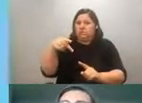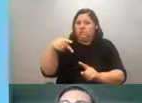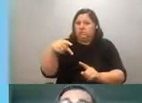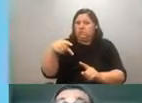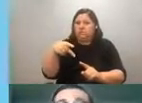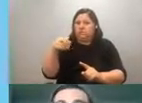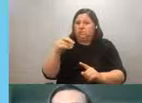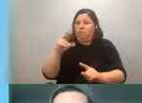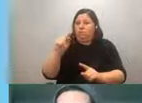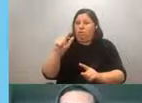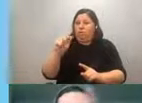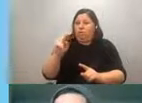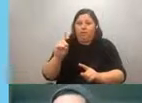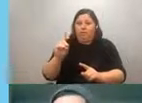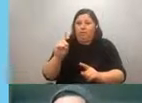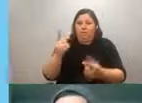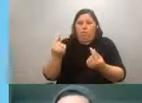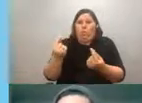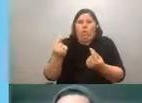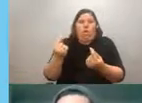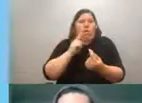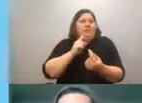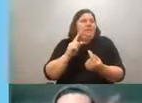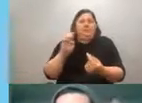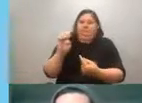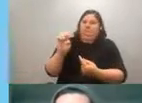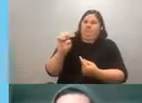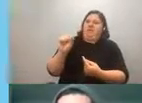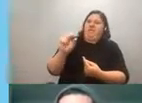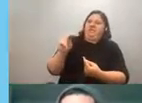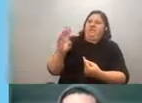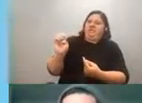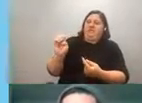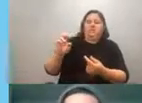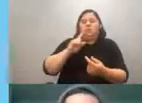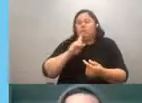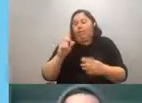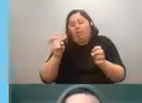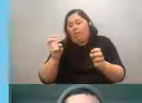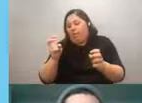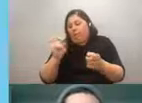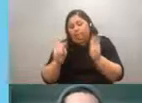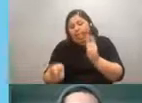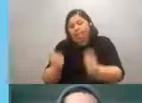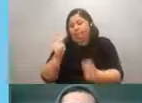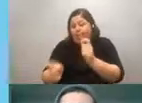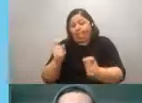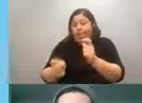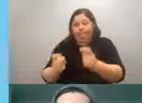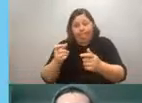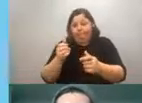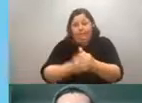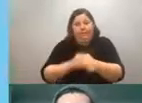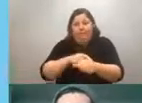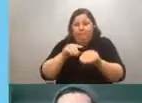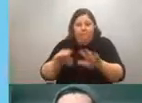the essence of portland whatever that means um it changes with our themes each time we release it we also offered